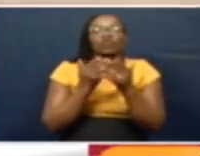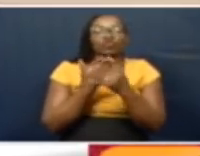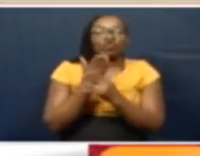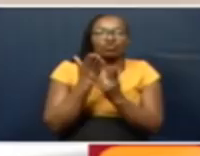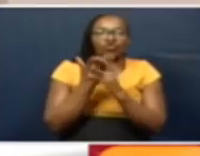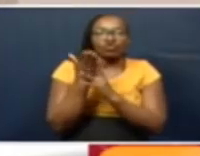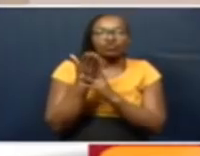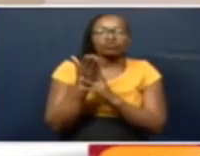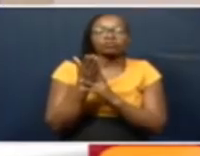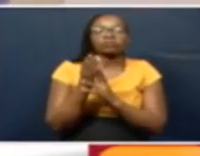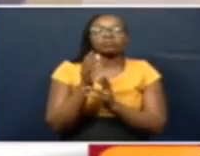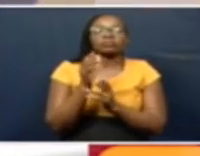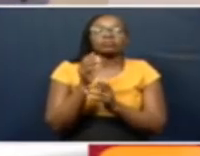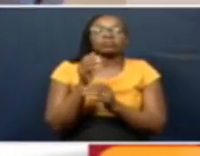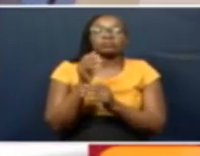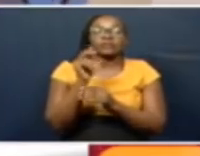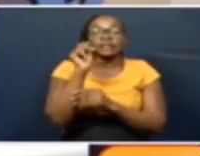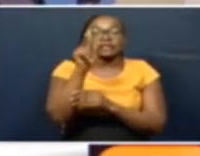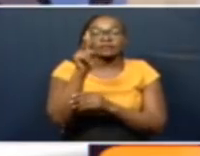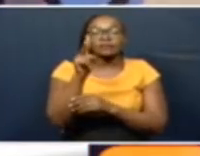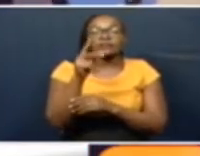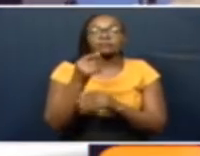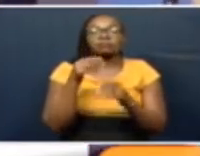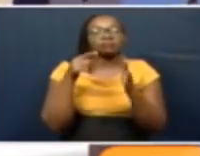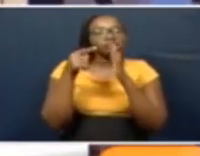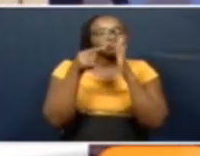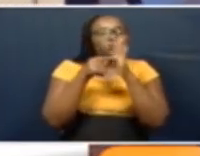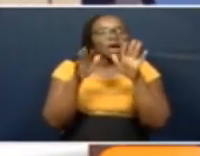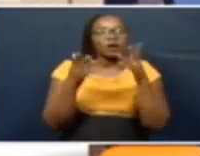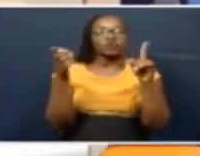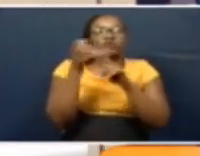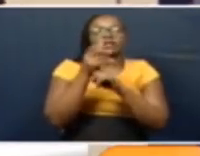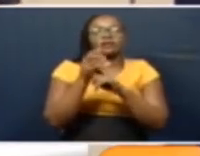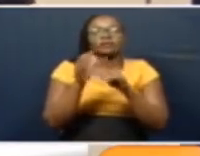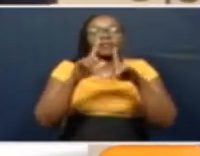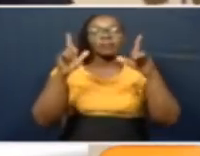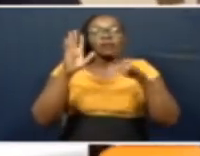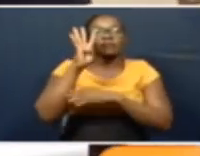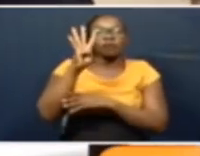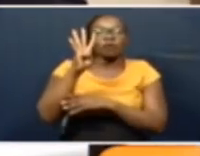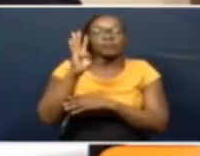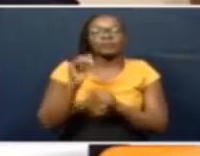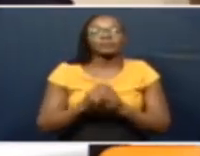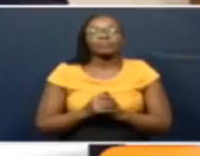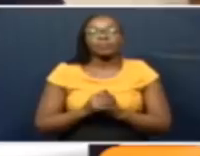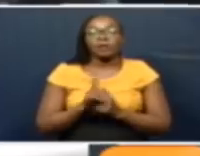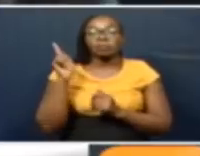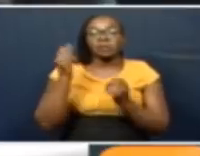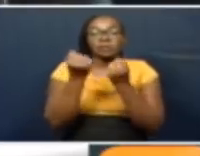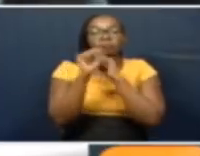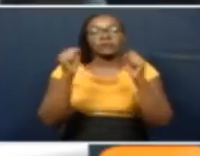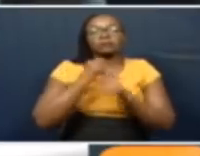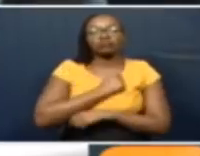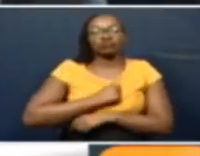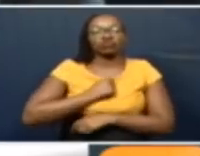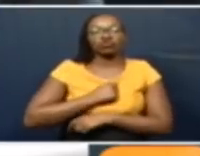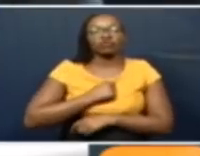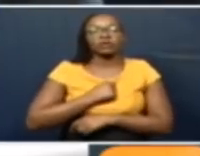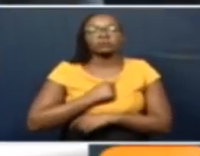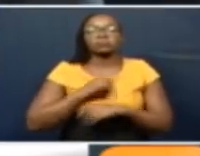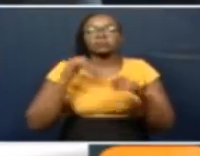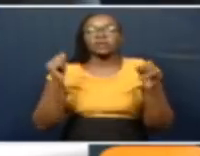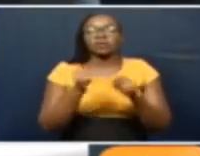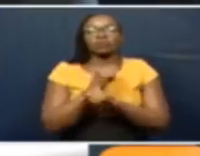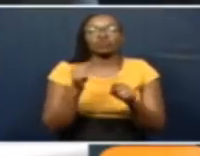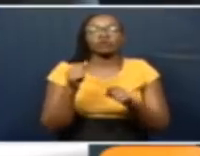to collaborate in achieving his Big Four agenda. Good afternoon, ladies and gentlemen. This, the president acknowledging, would not be a